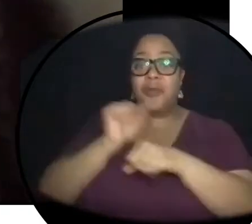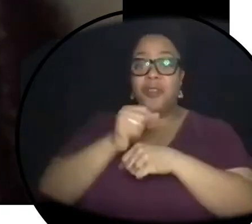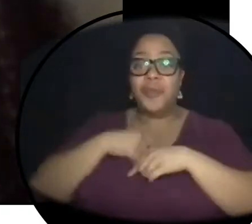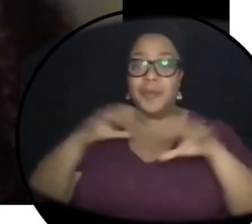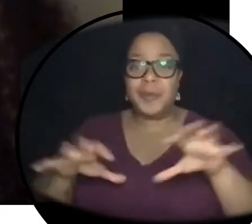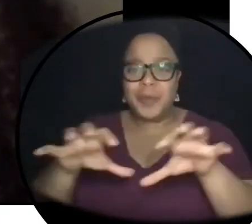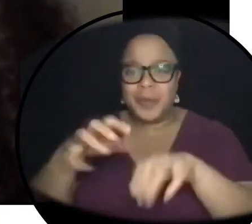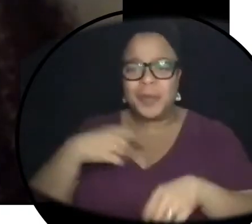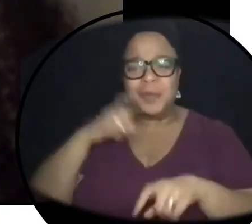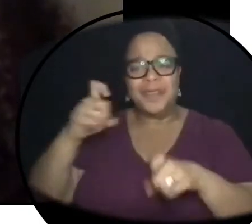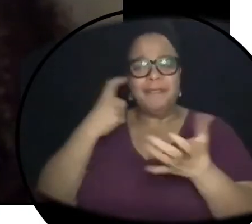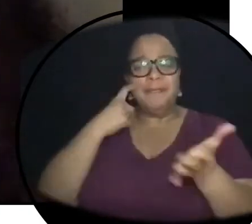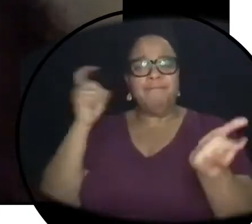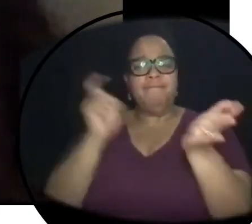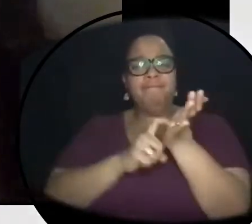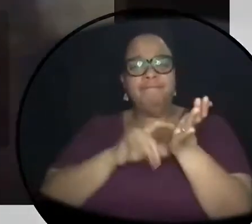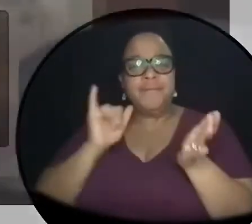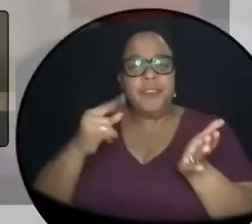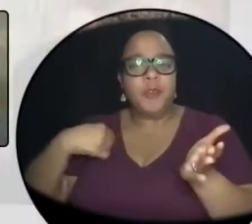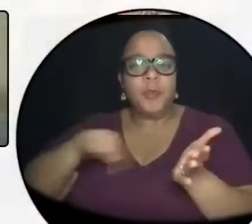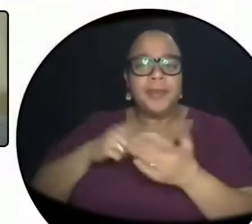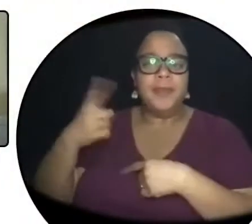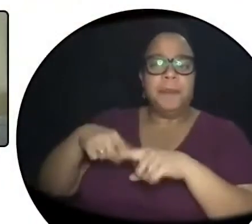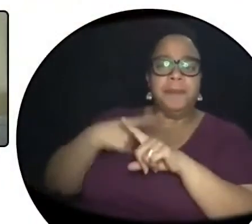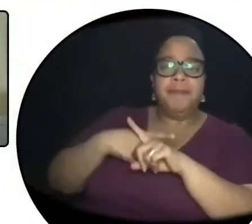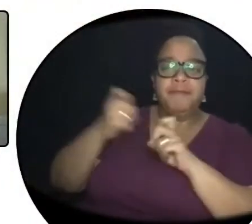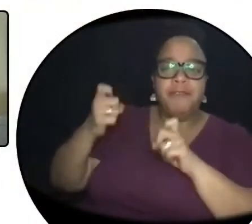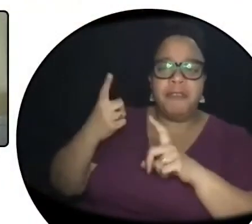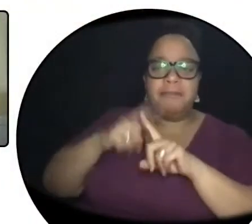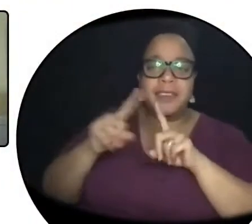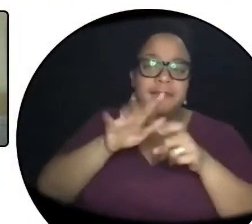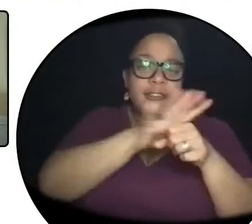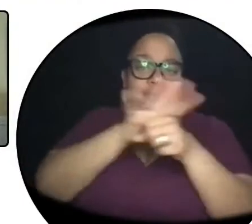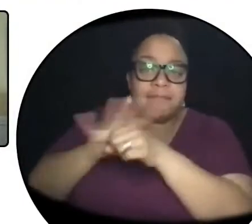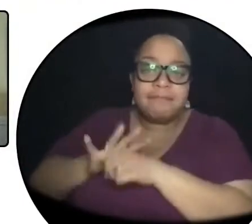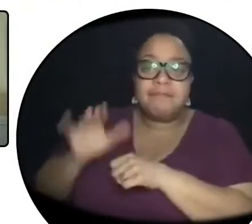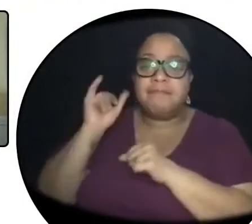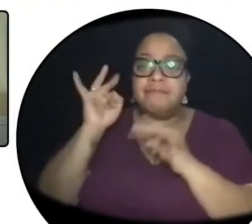Thank you for that. We're going to take a minute for the interpretation to change.